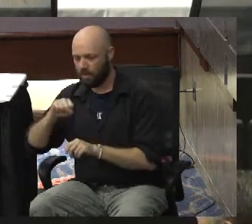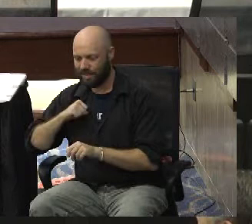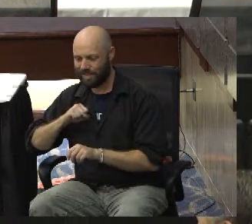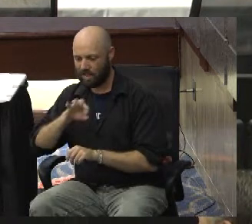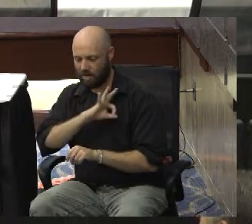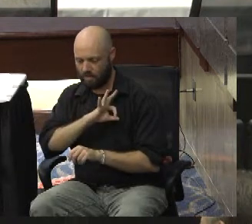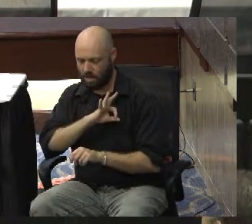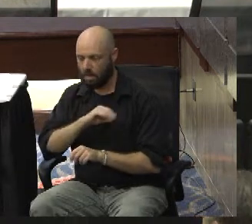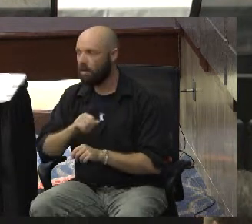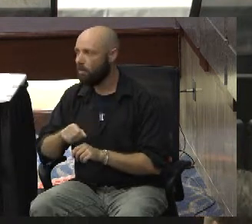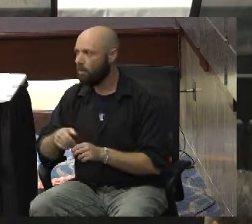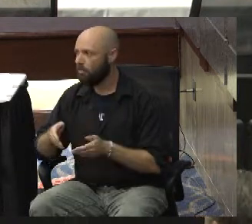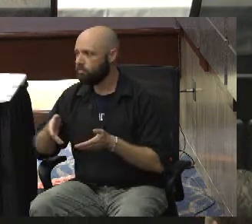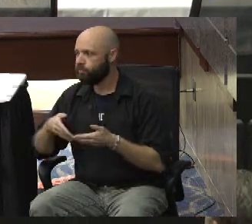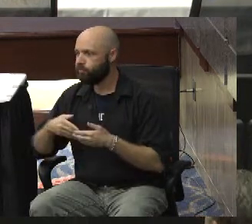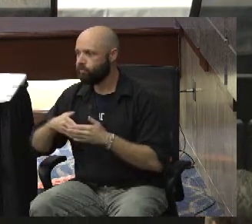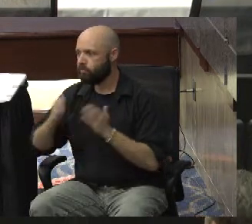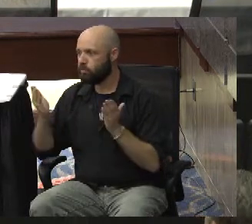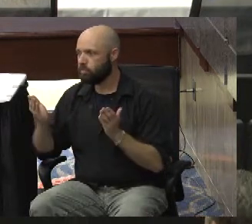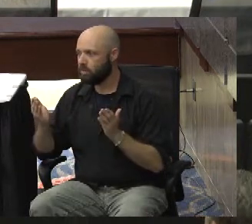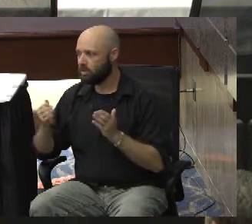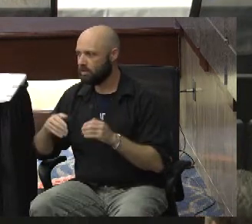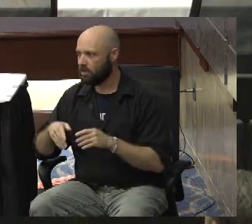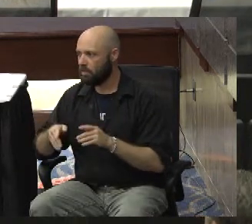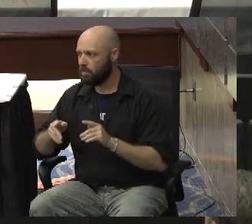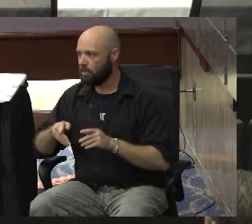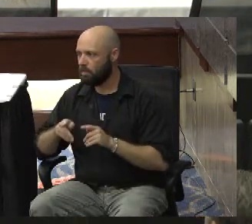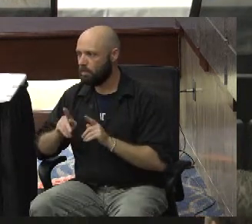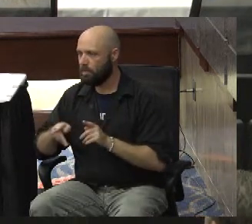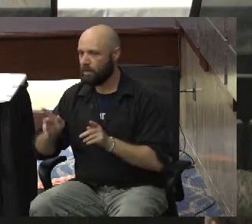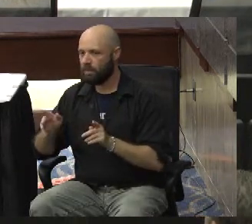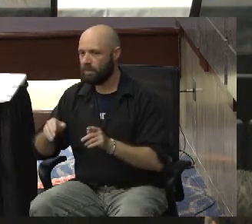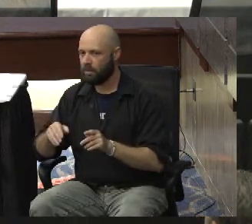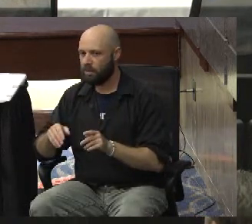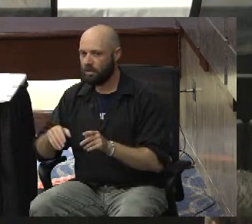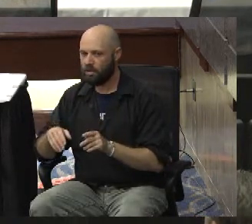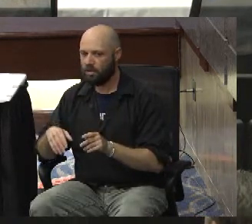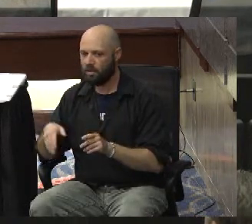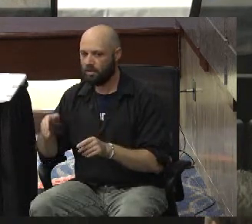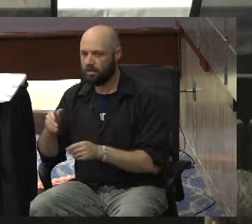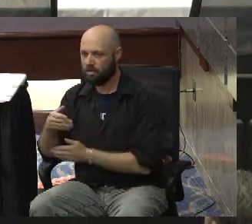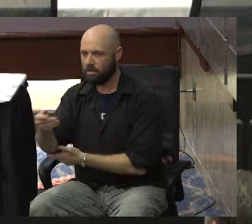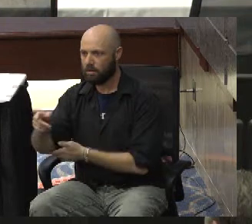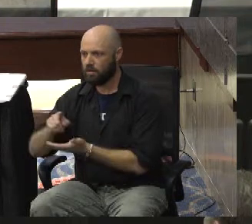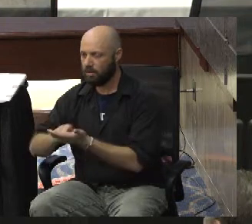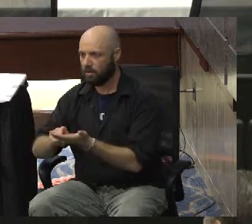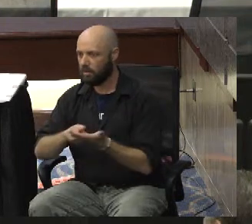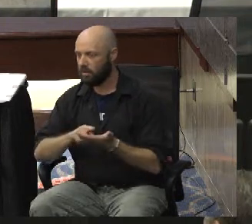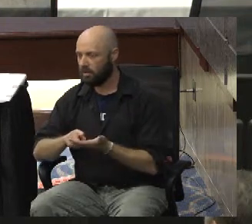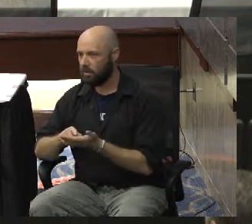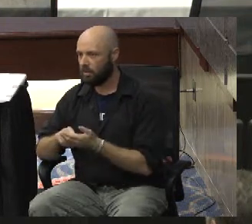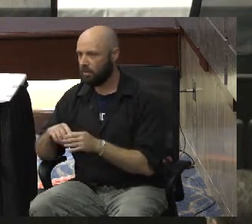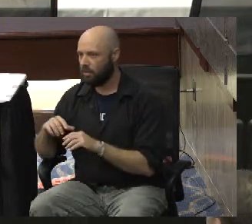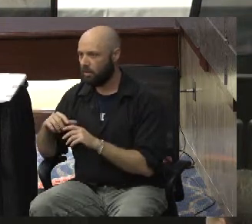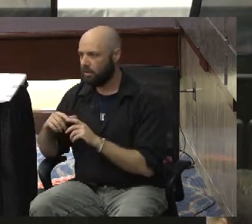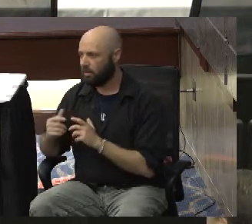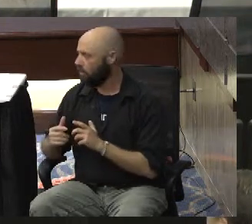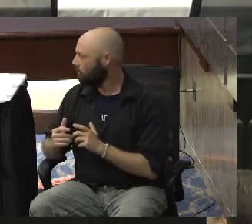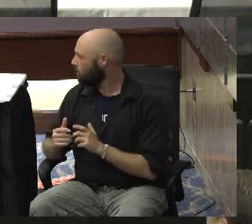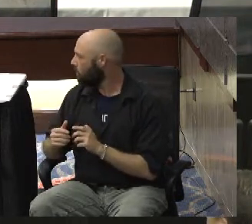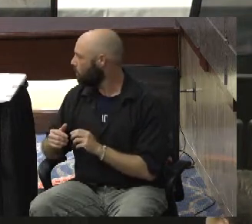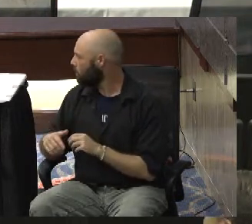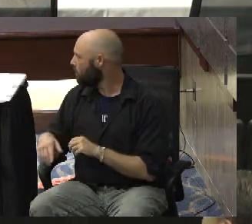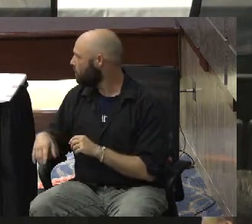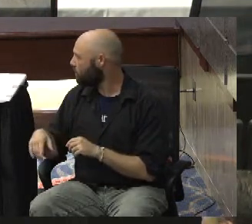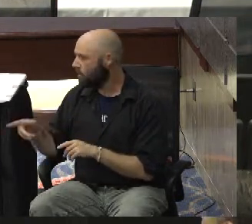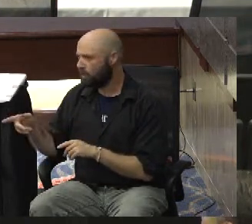We will open a public hearing, and we have one filed card on this item, and that is Kathy Wise. Kathy, would